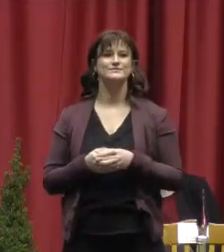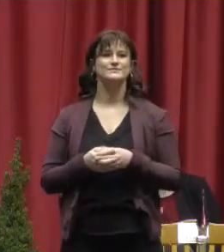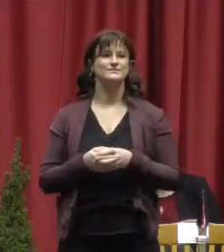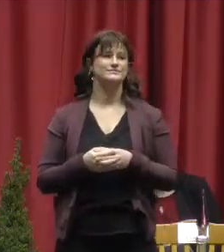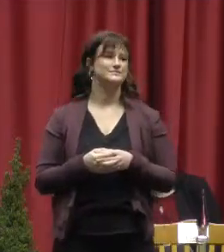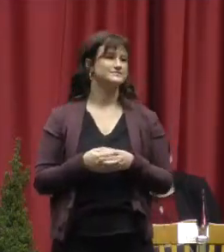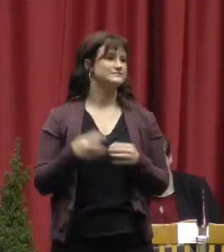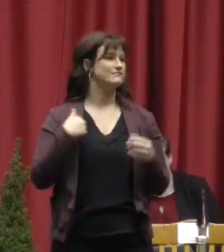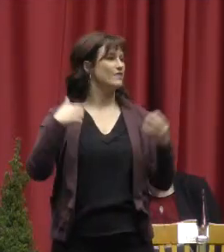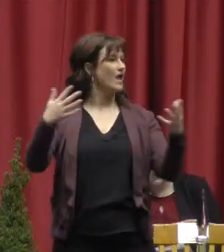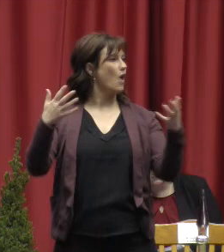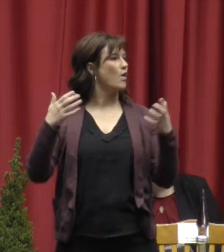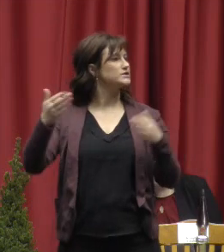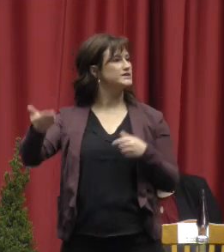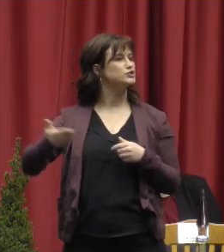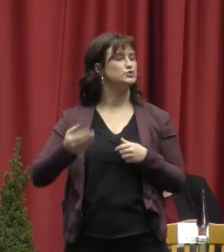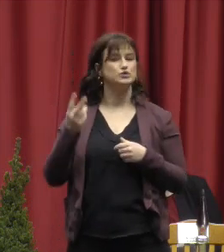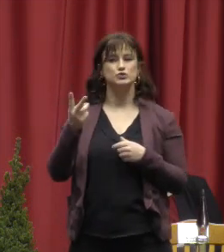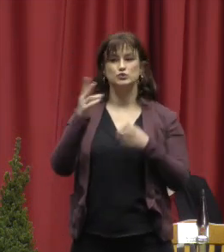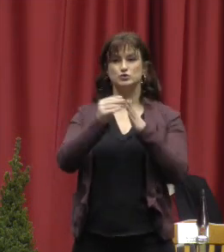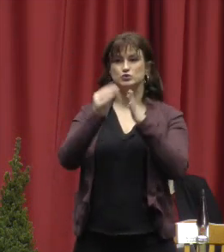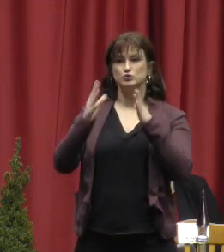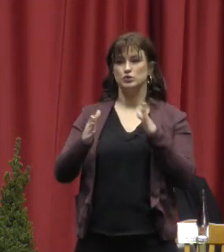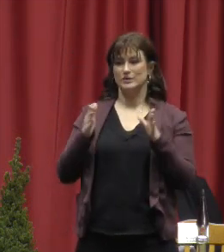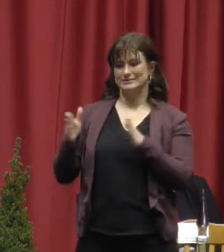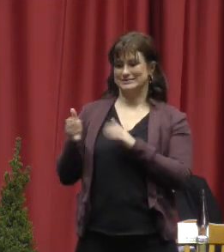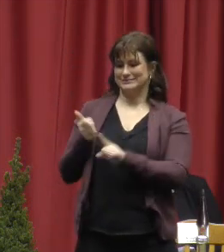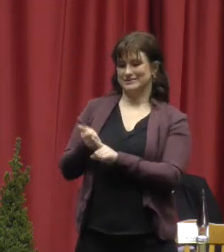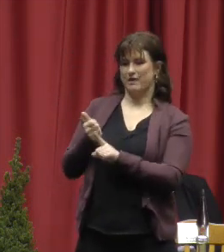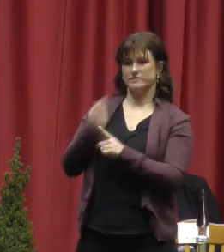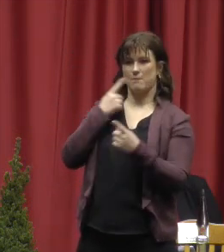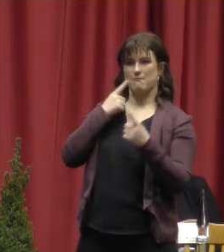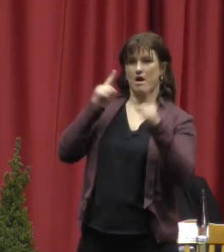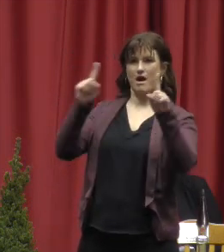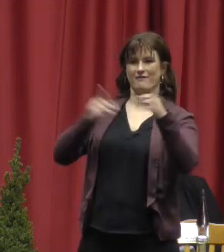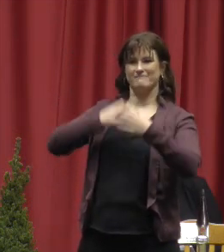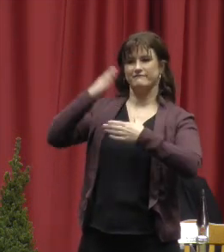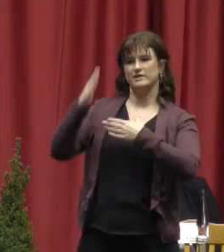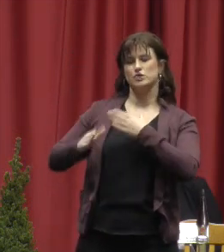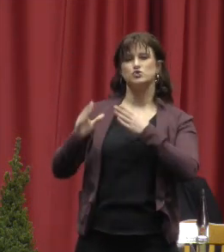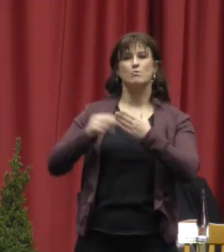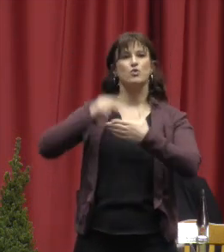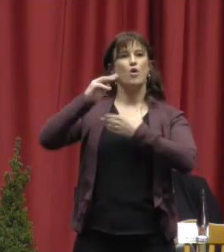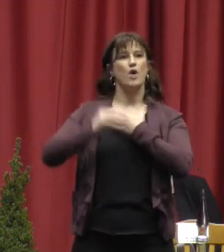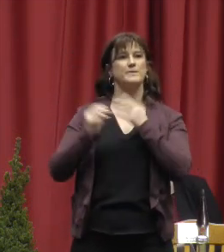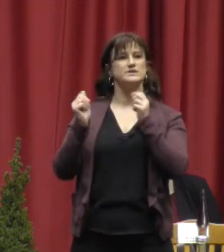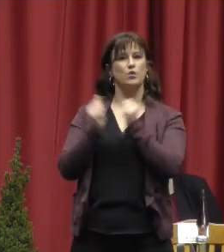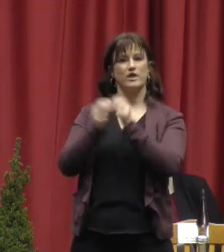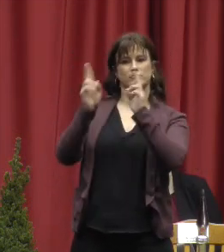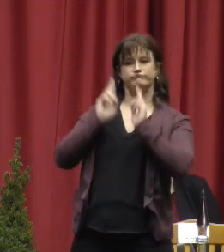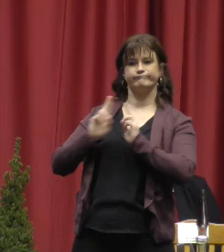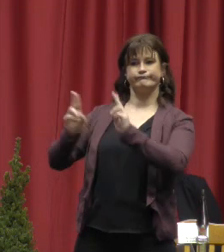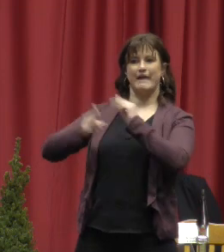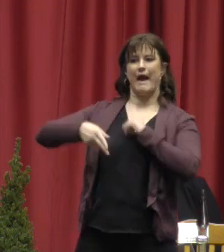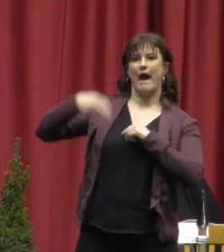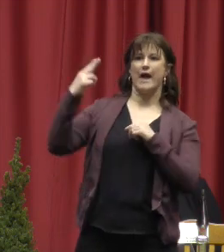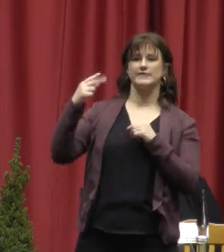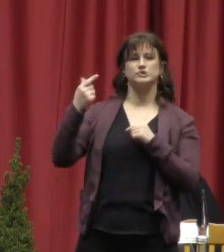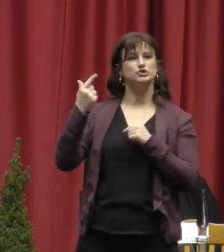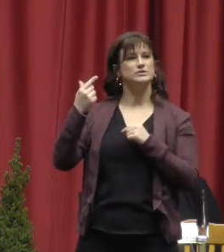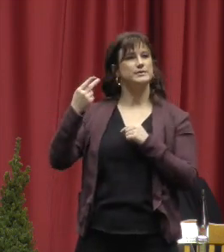Now I'd like to introduce two students who have excelled and finished their programs with the distinction of having the highest